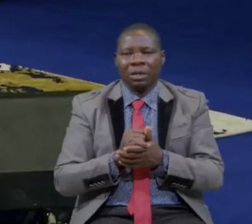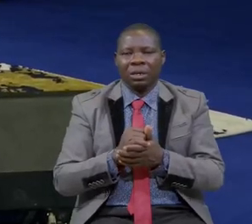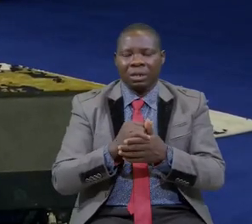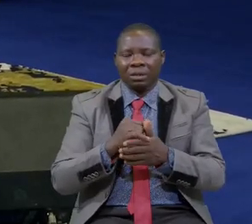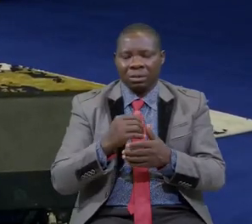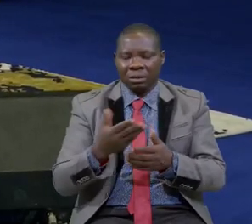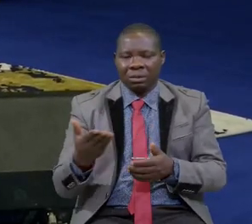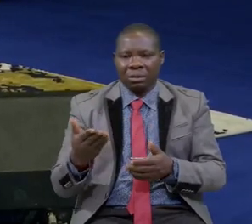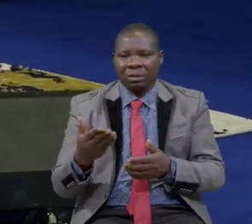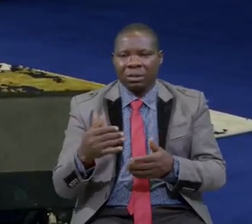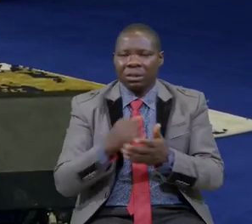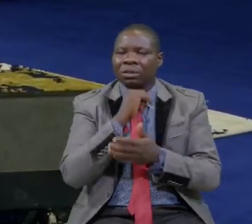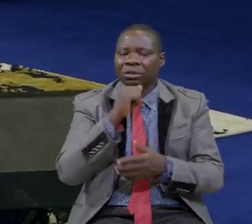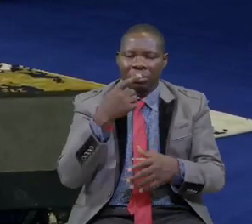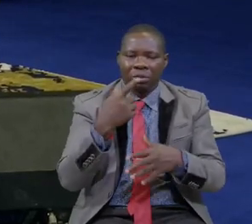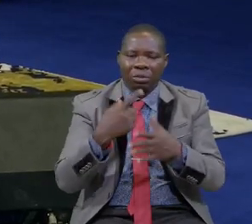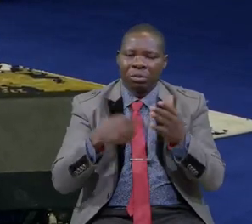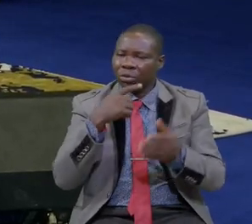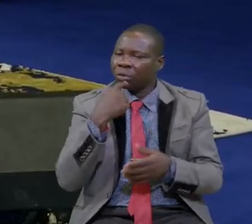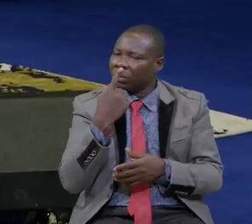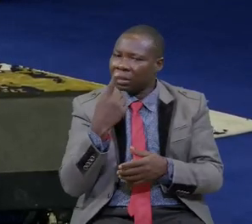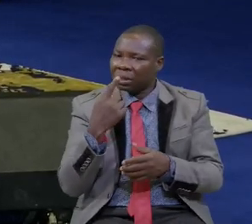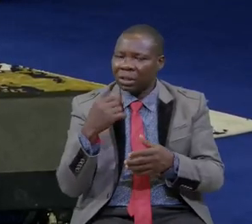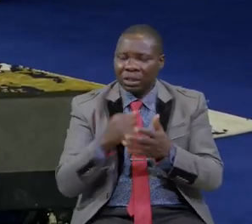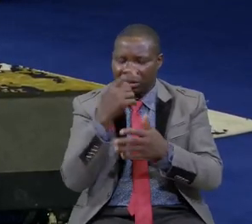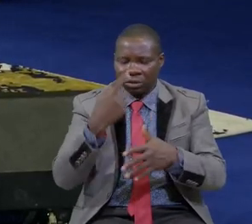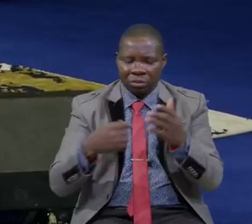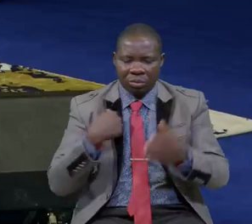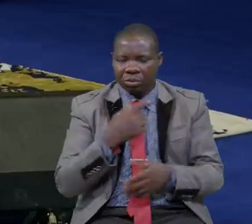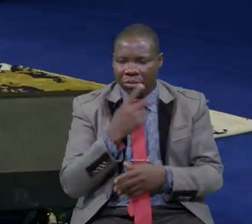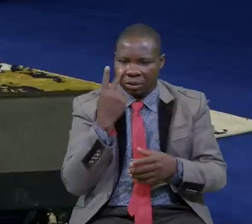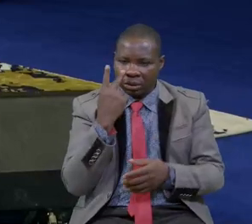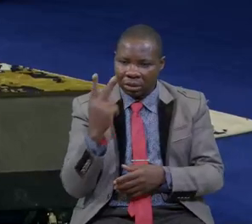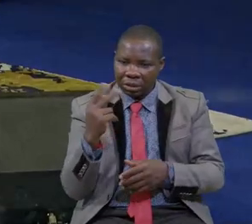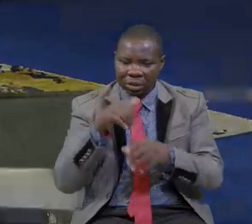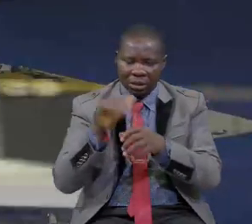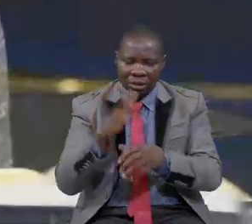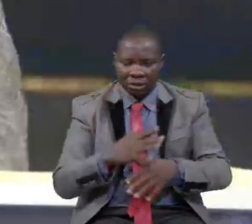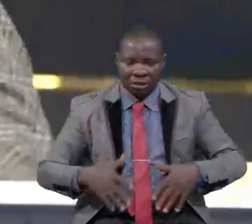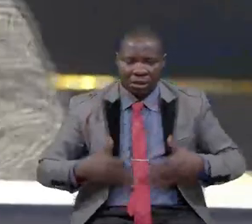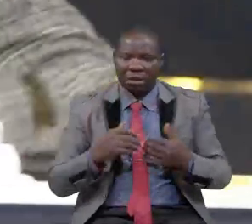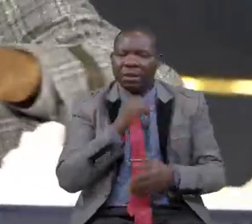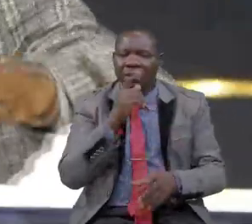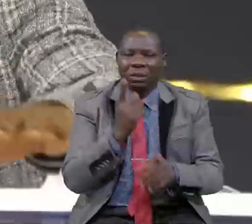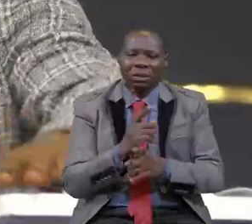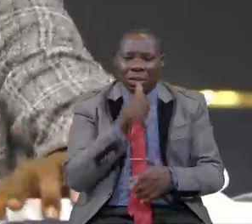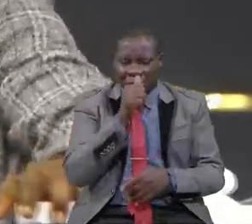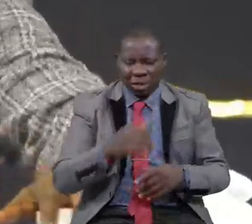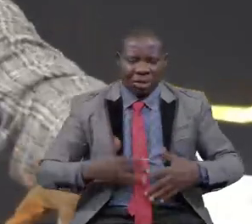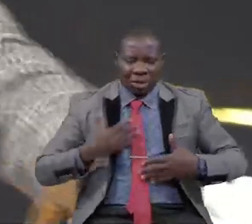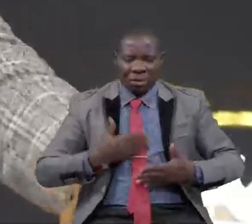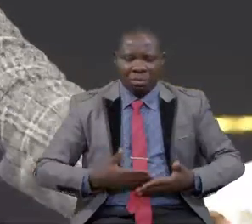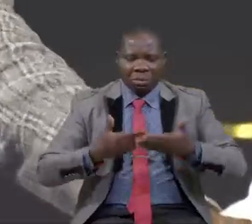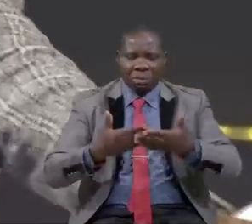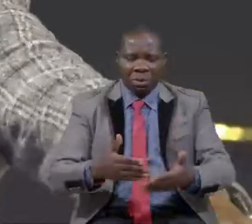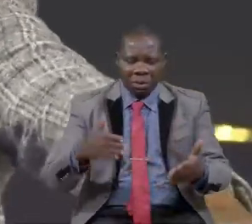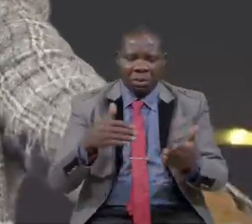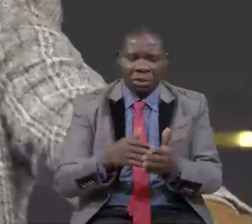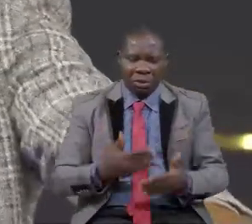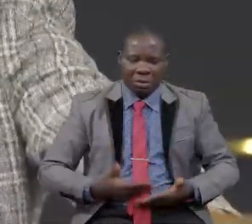what we see in your life. It's not just, I'm born again. Since you are born again, tell